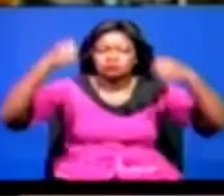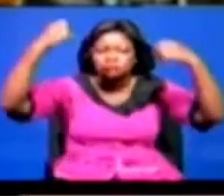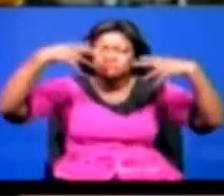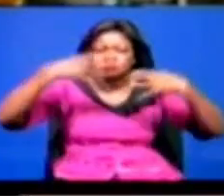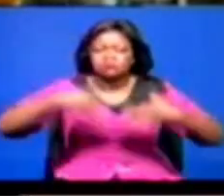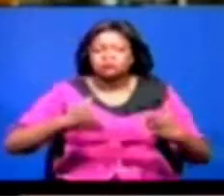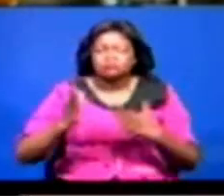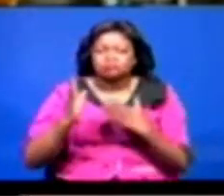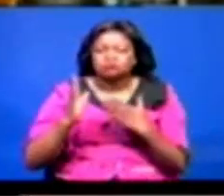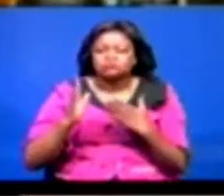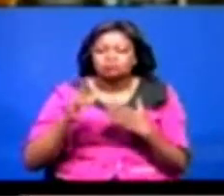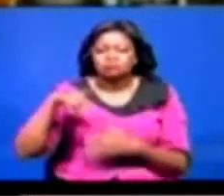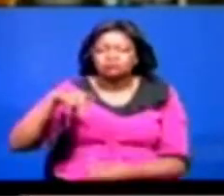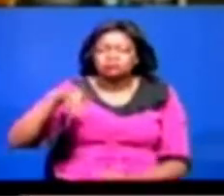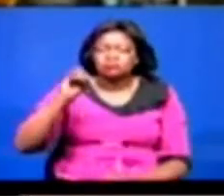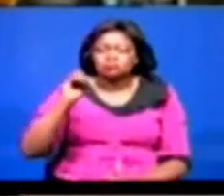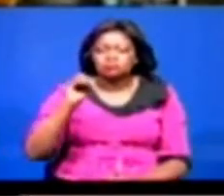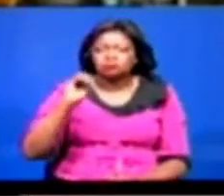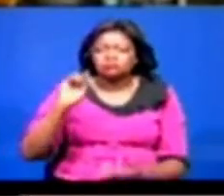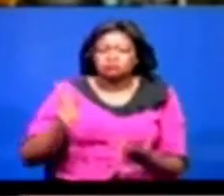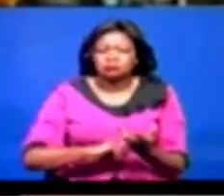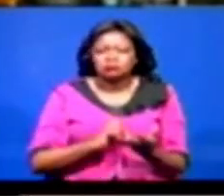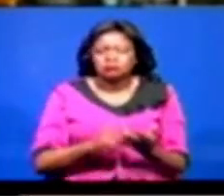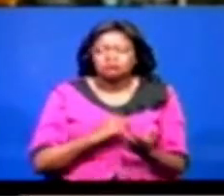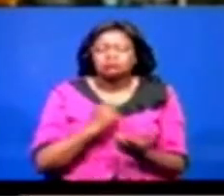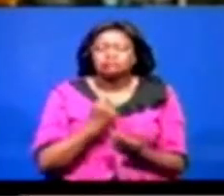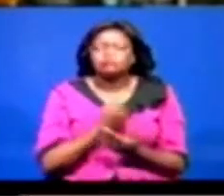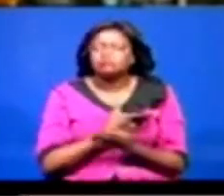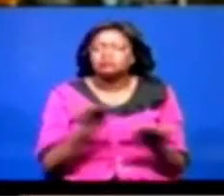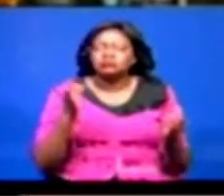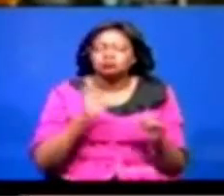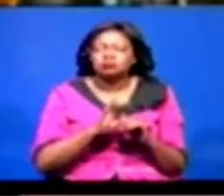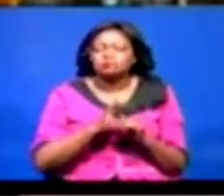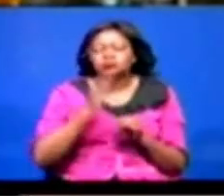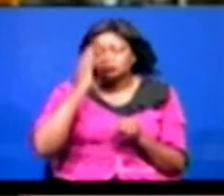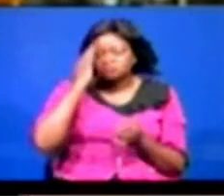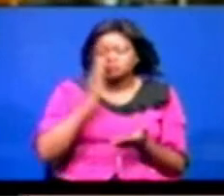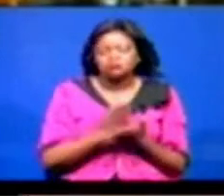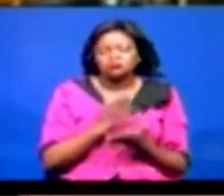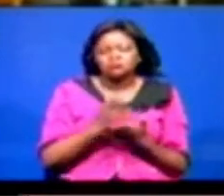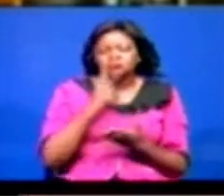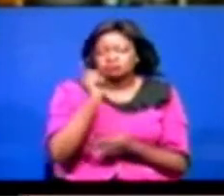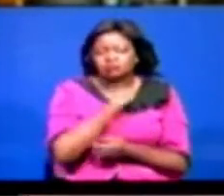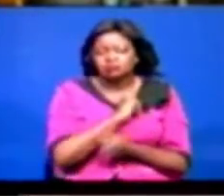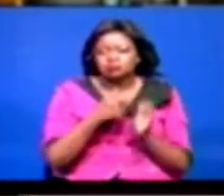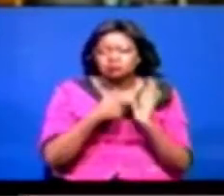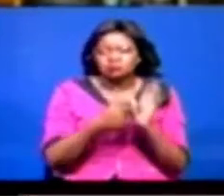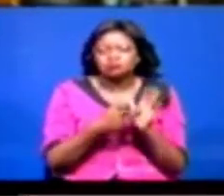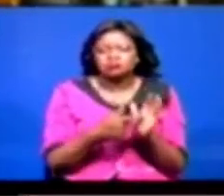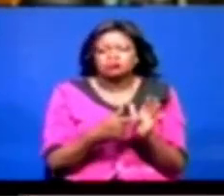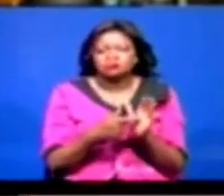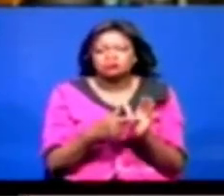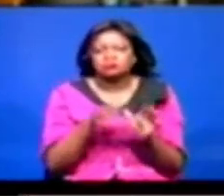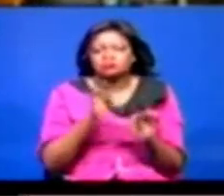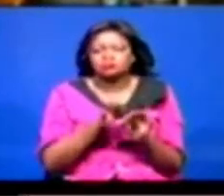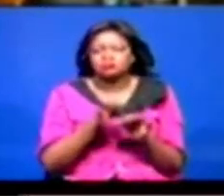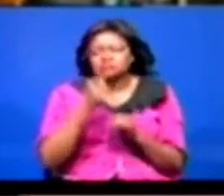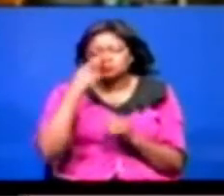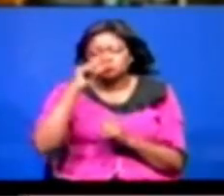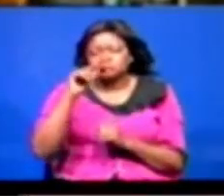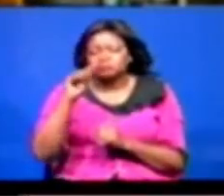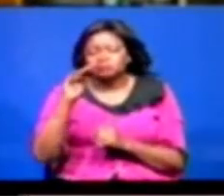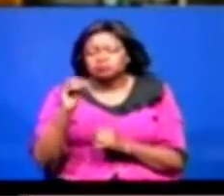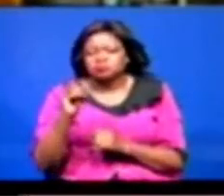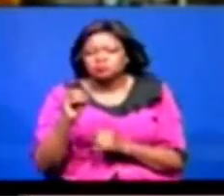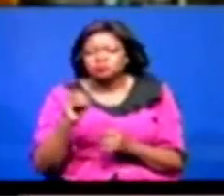The presiding officers count each and every ballot, and I'm sure we've witnessed this, showing a vote for Gumbo, a vote for